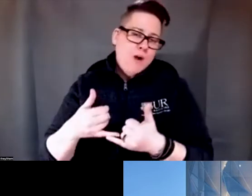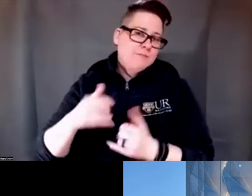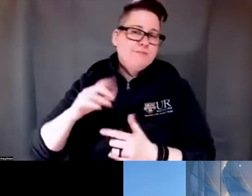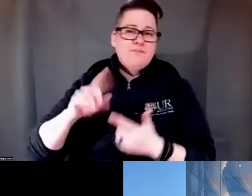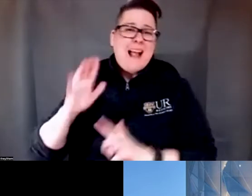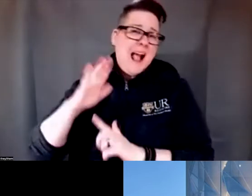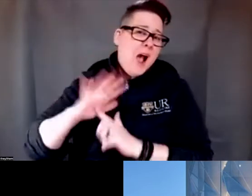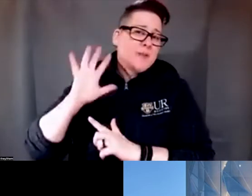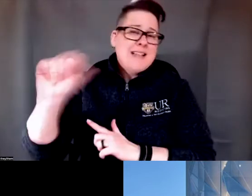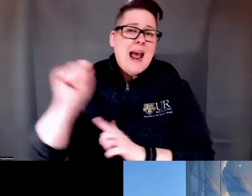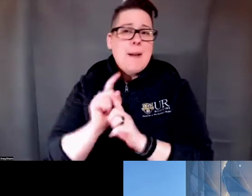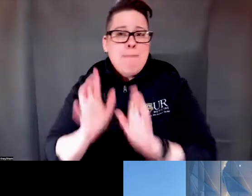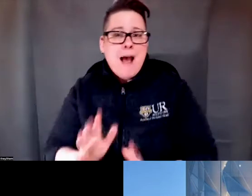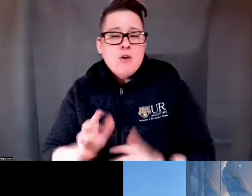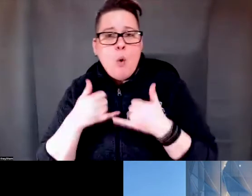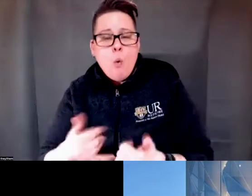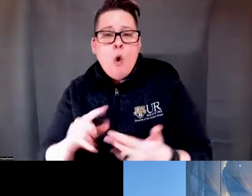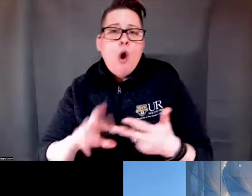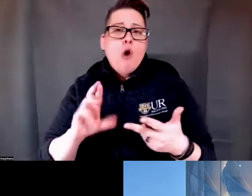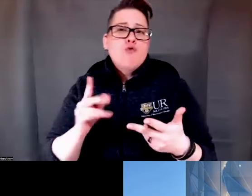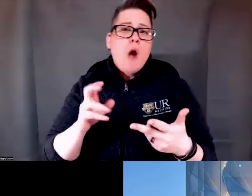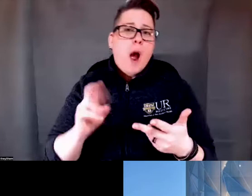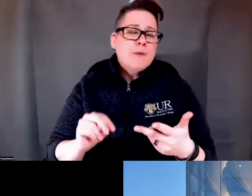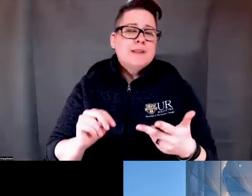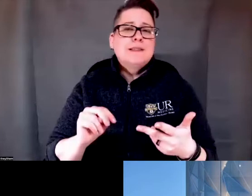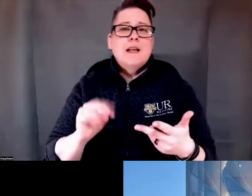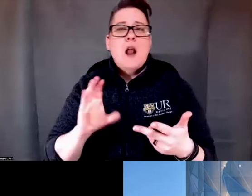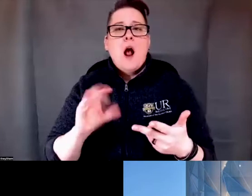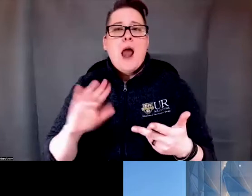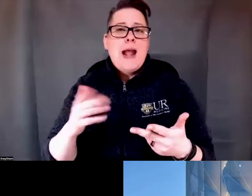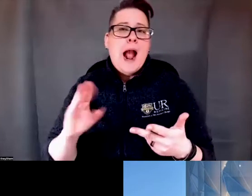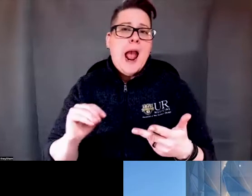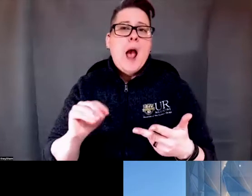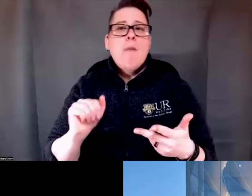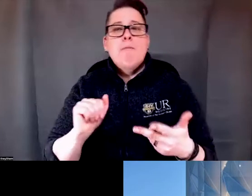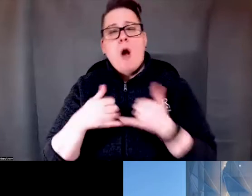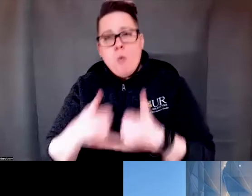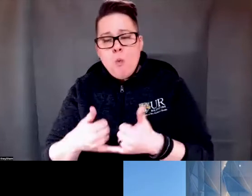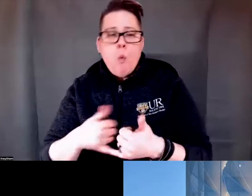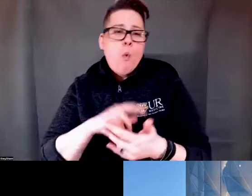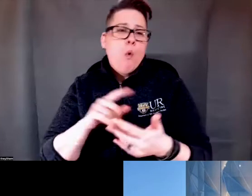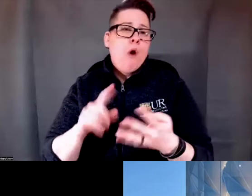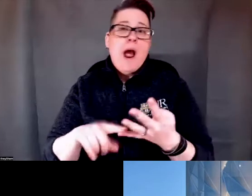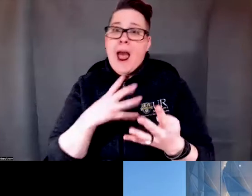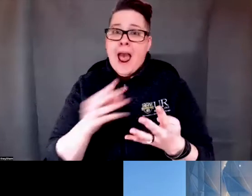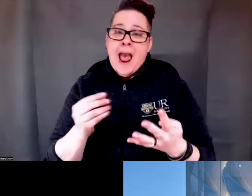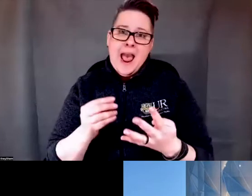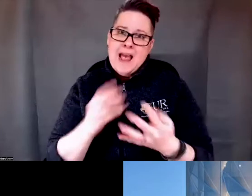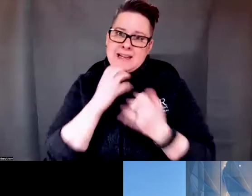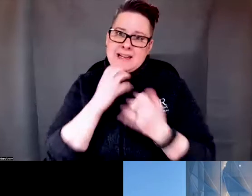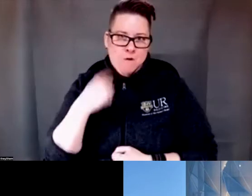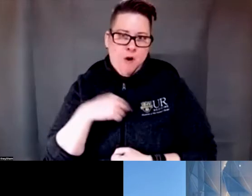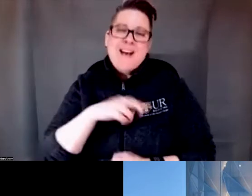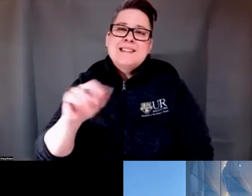Awards, Robinson Cunningham Awards from the ACAP, and also very dear to our heart, National Alliance